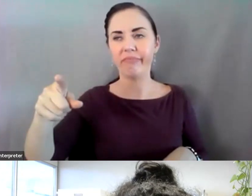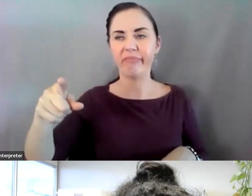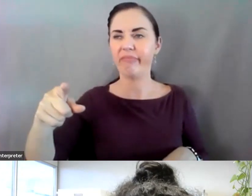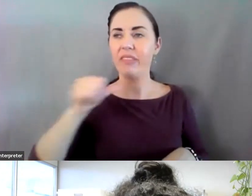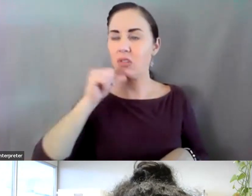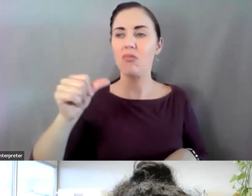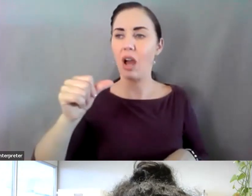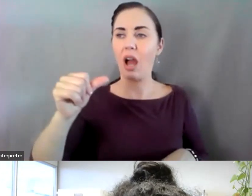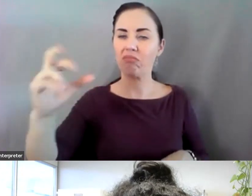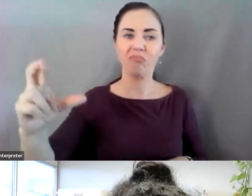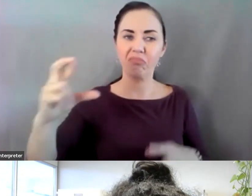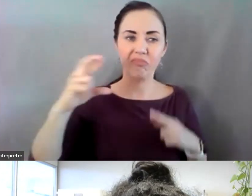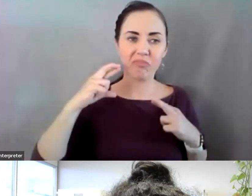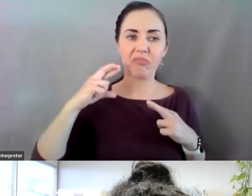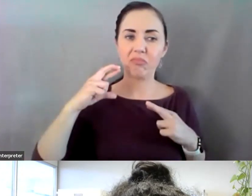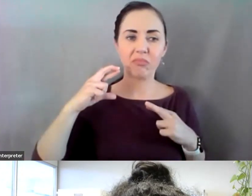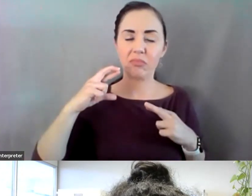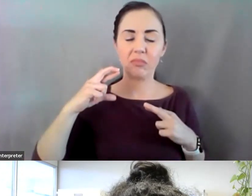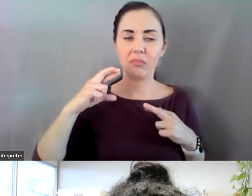like, they don't